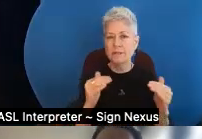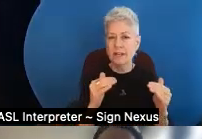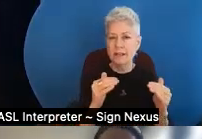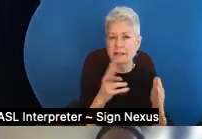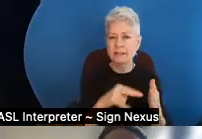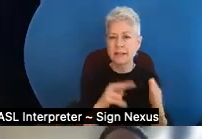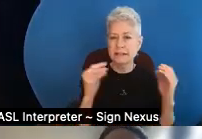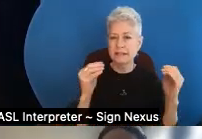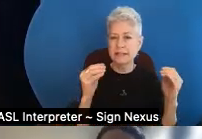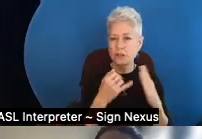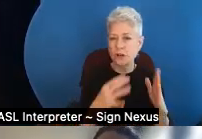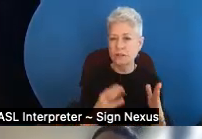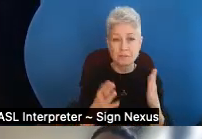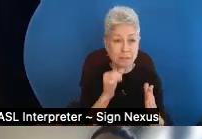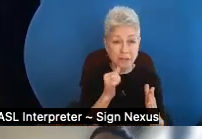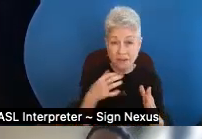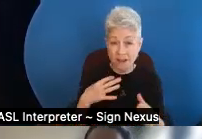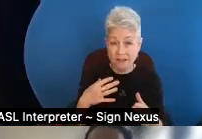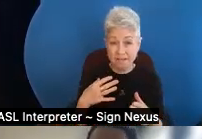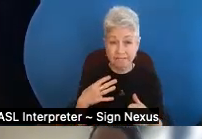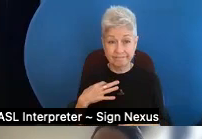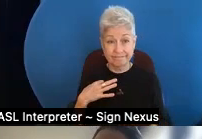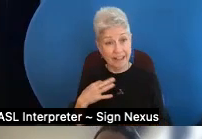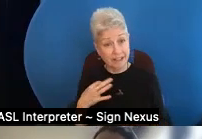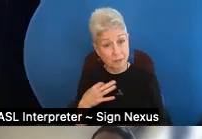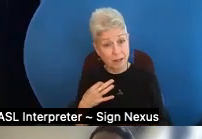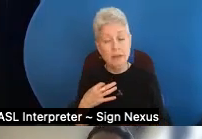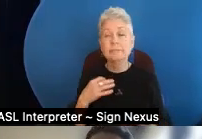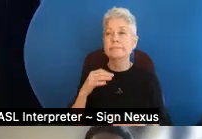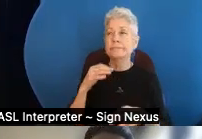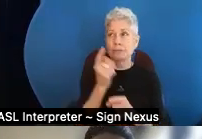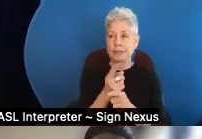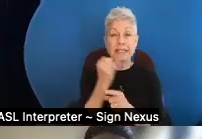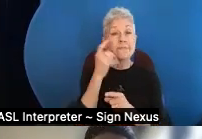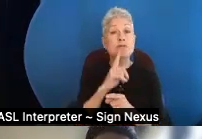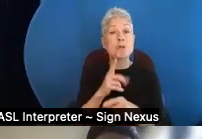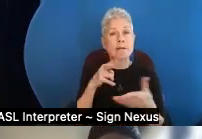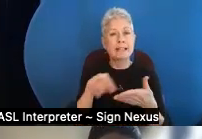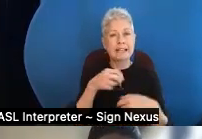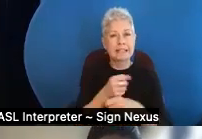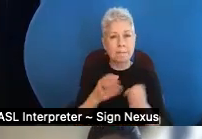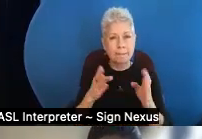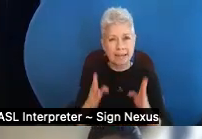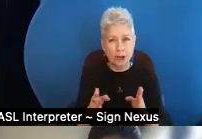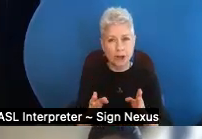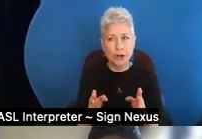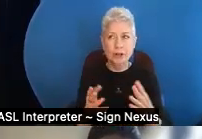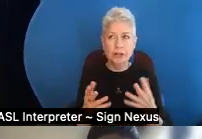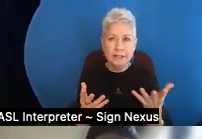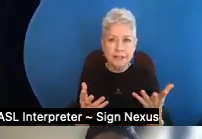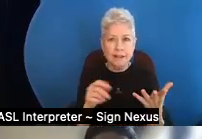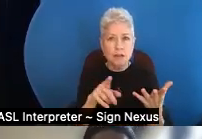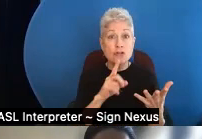eligible. Yes, if you are a dance maker in terms of like you are